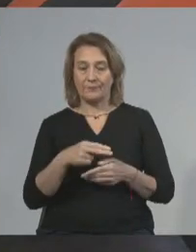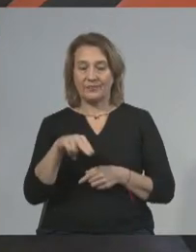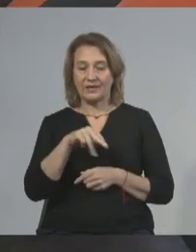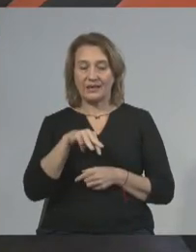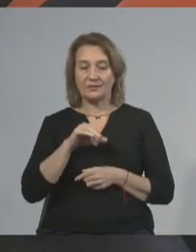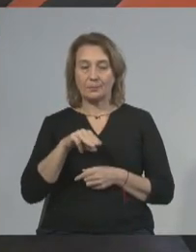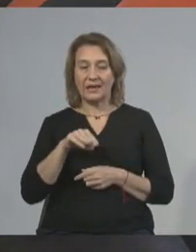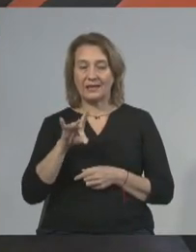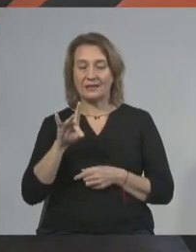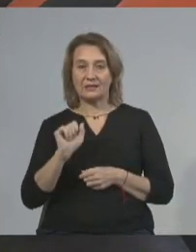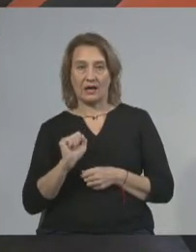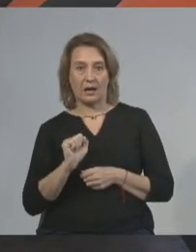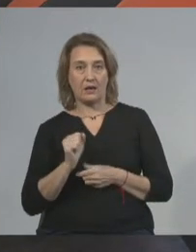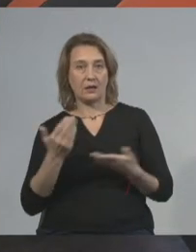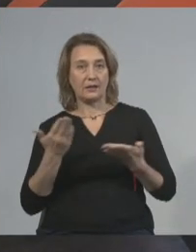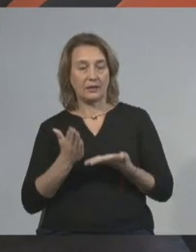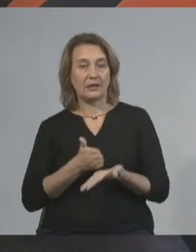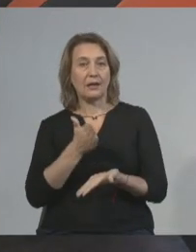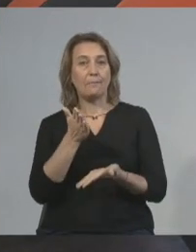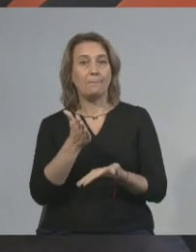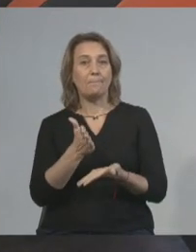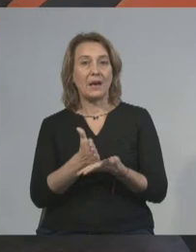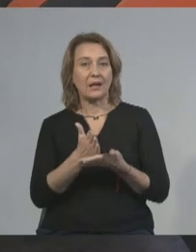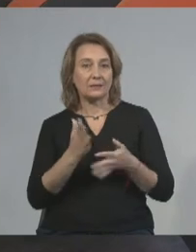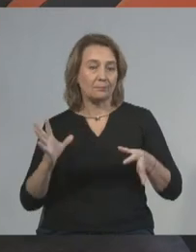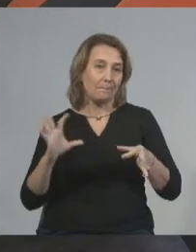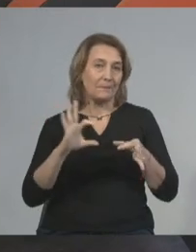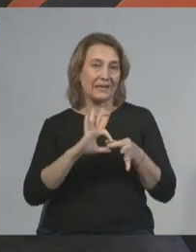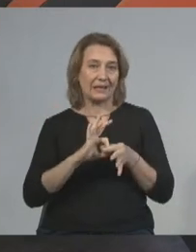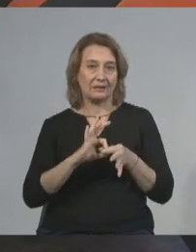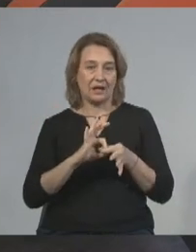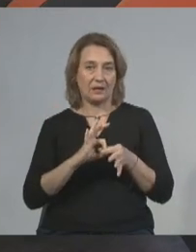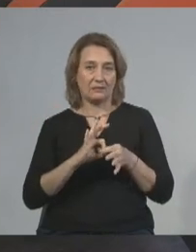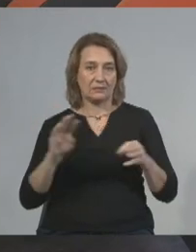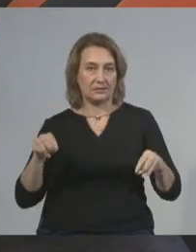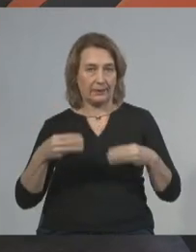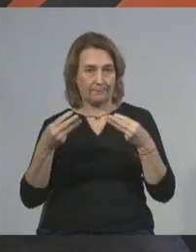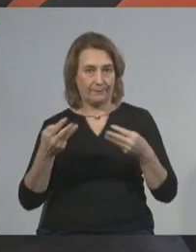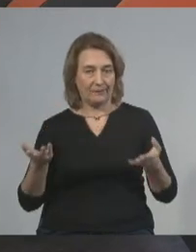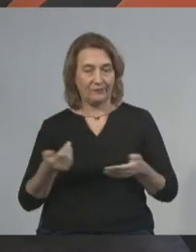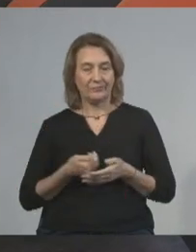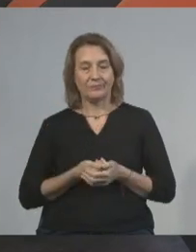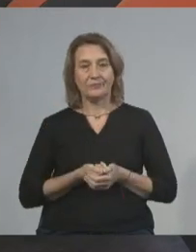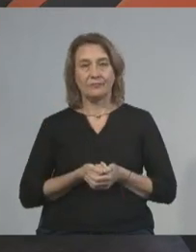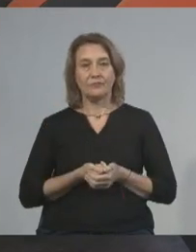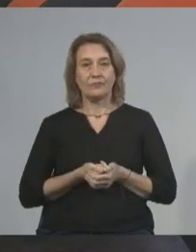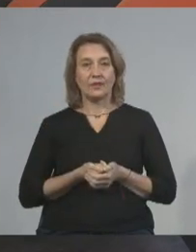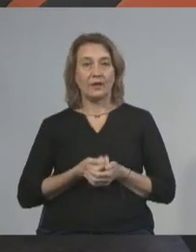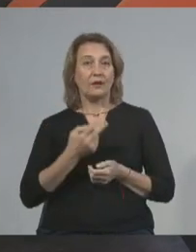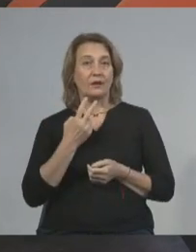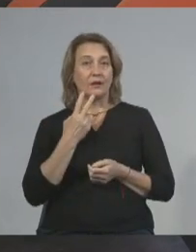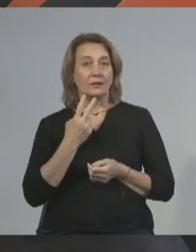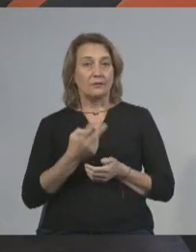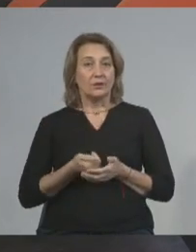like to ask dmitry to parikh who join us on